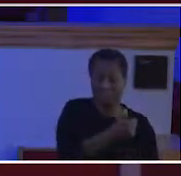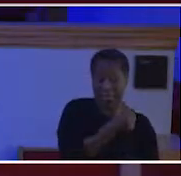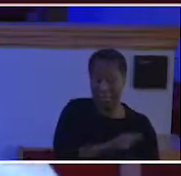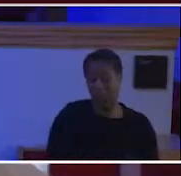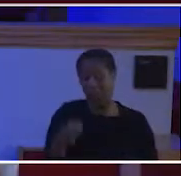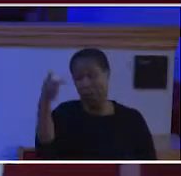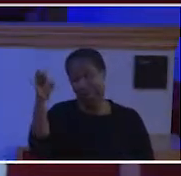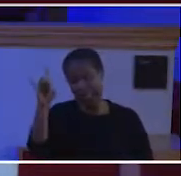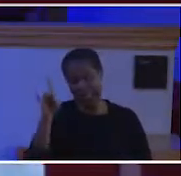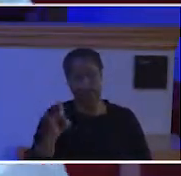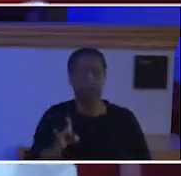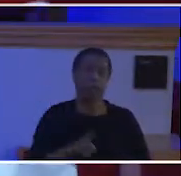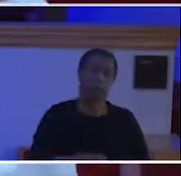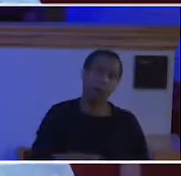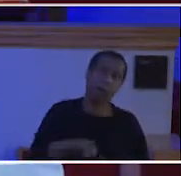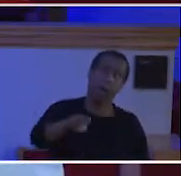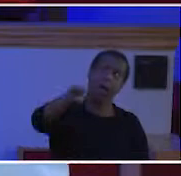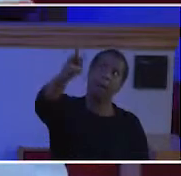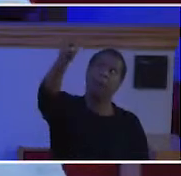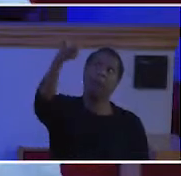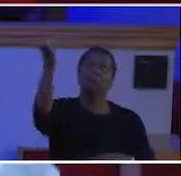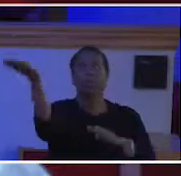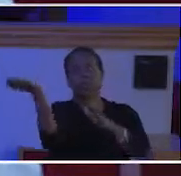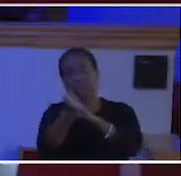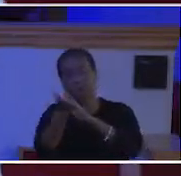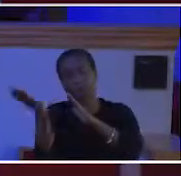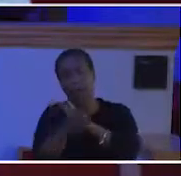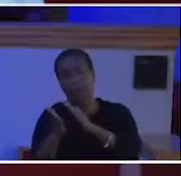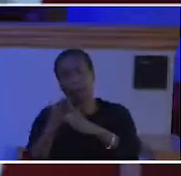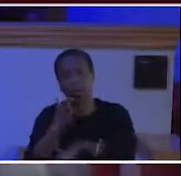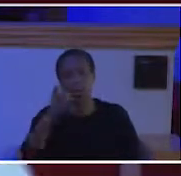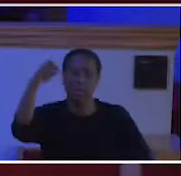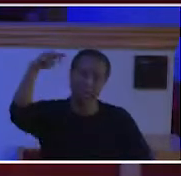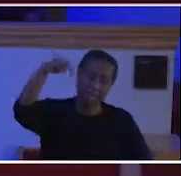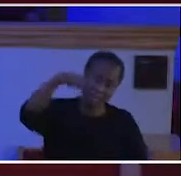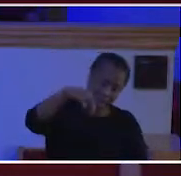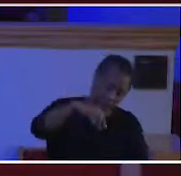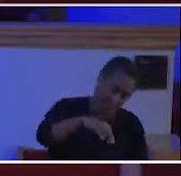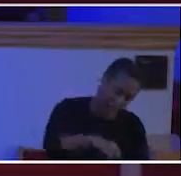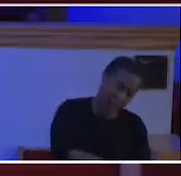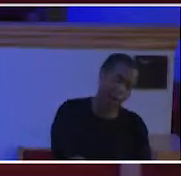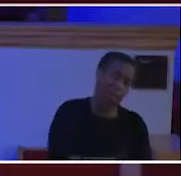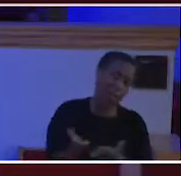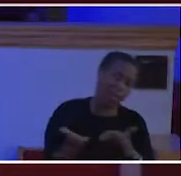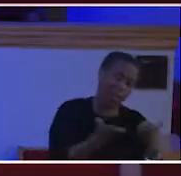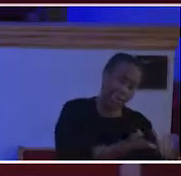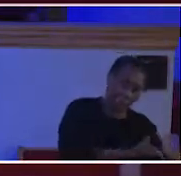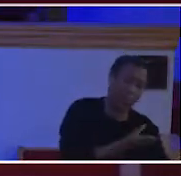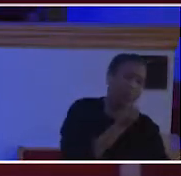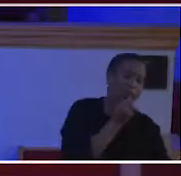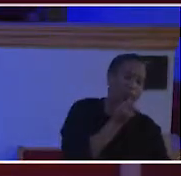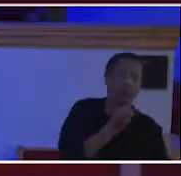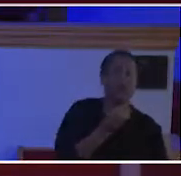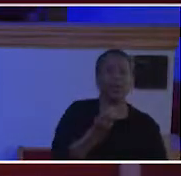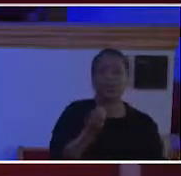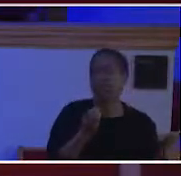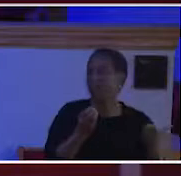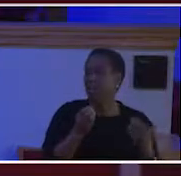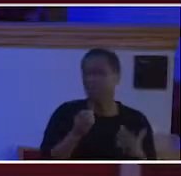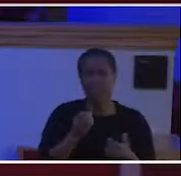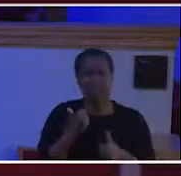went up the mountain, chopped the wood, down the mountain, carried the tray. But at